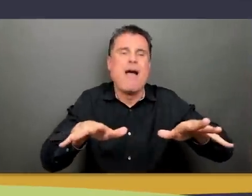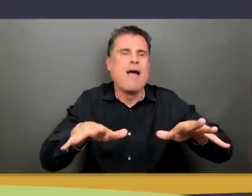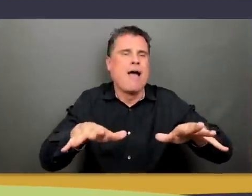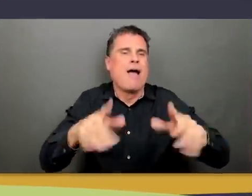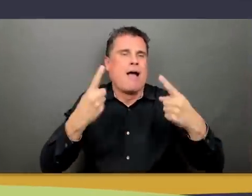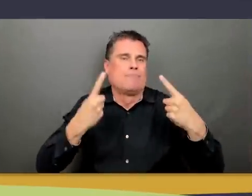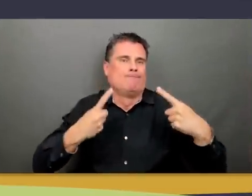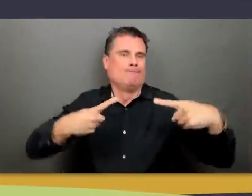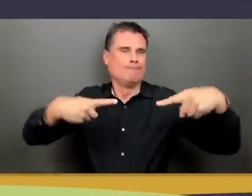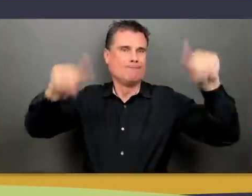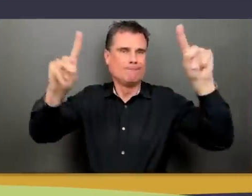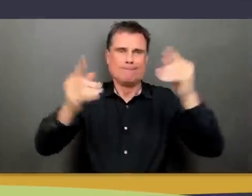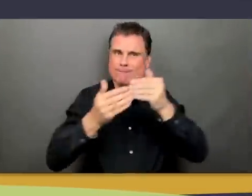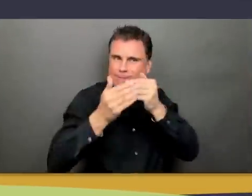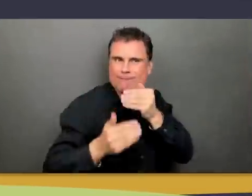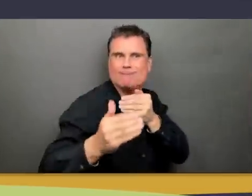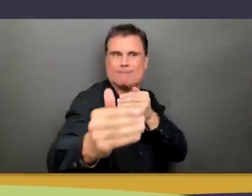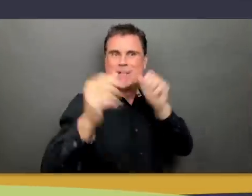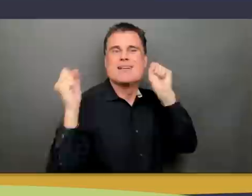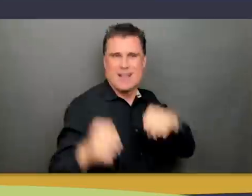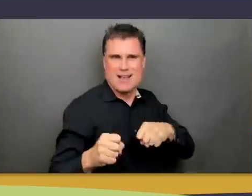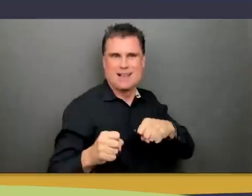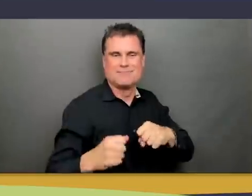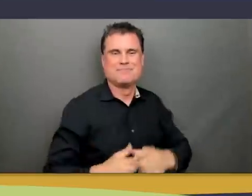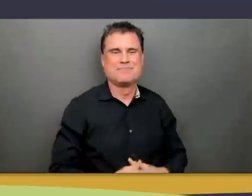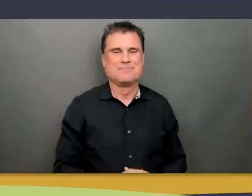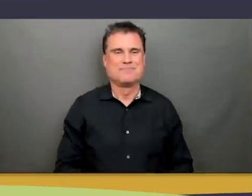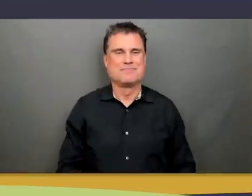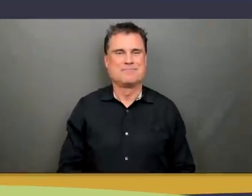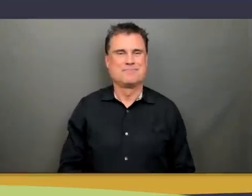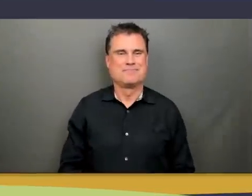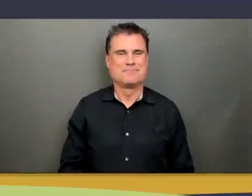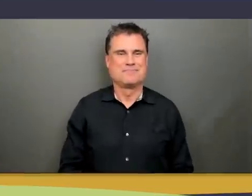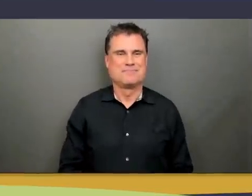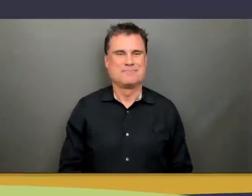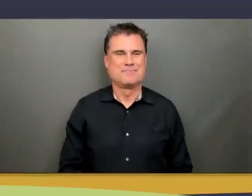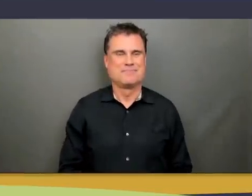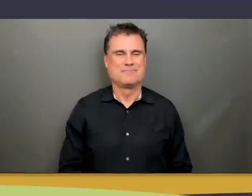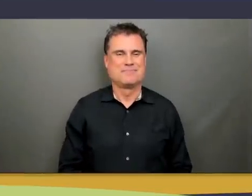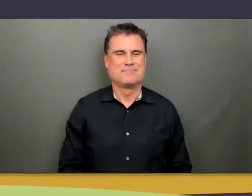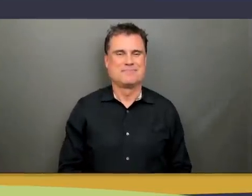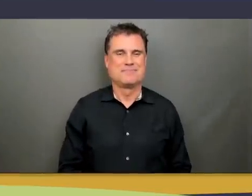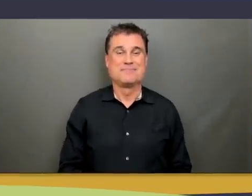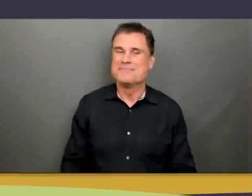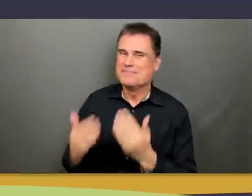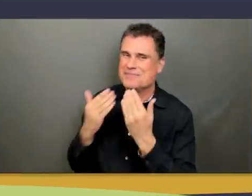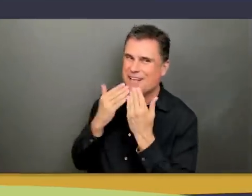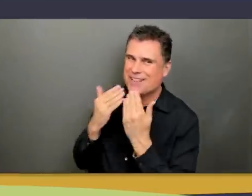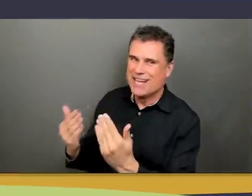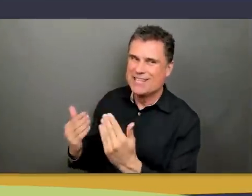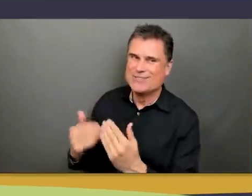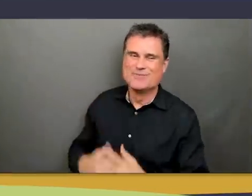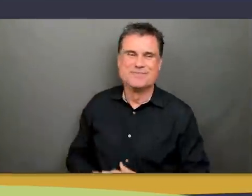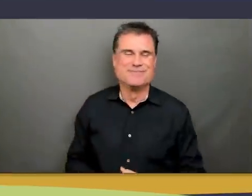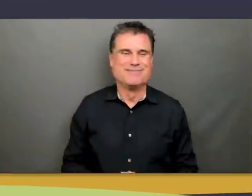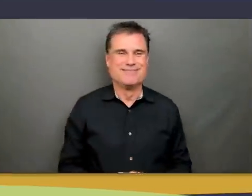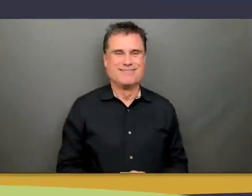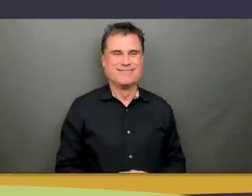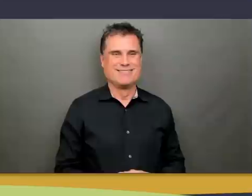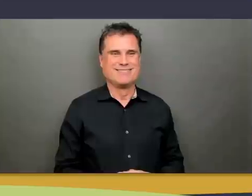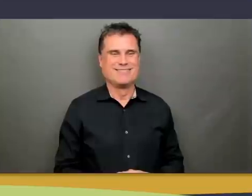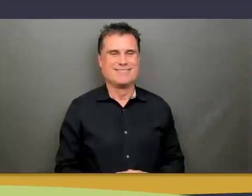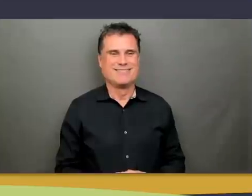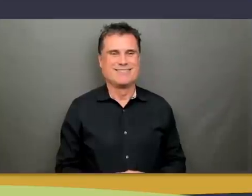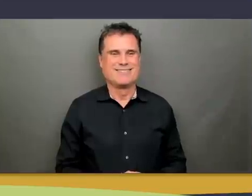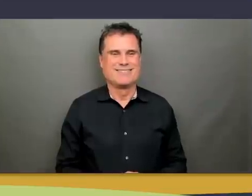to an exciting evening. Thank you, Premier. It's great to have you here with us today. In November of last